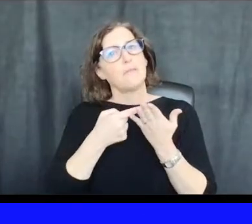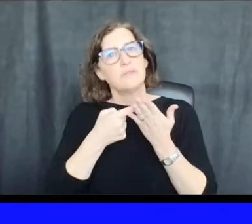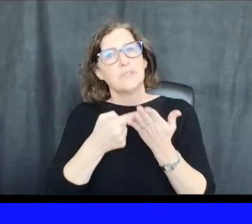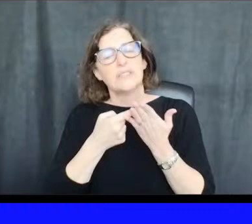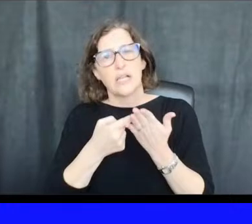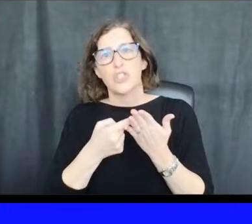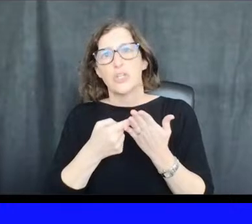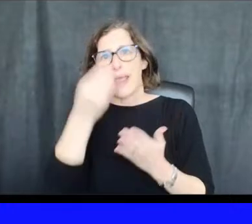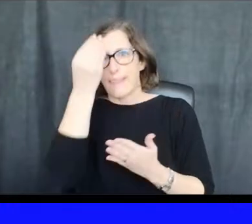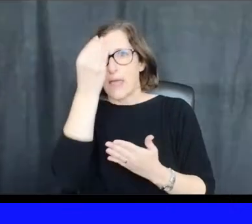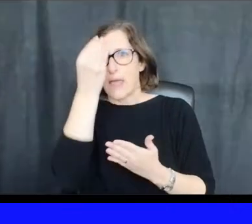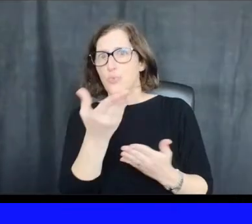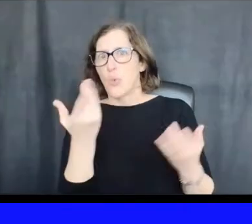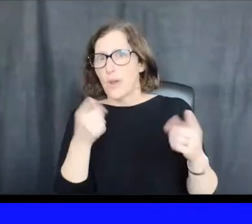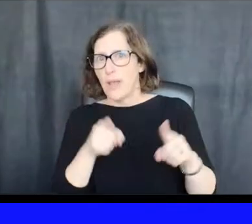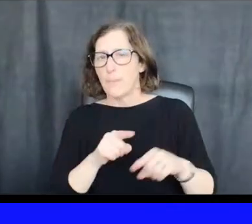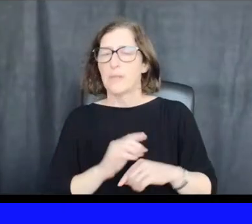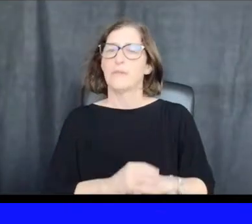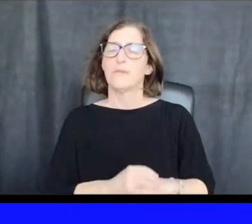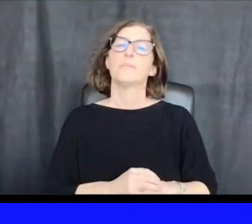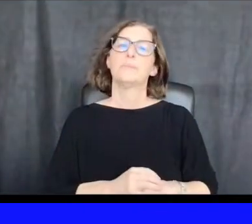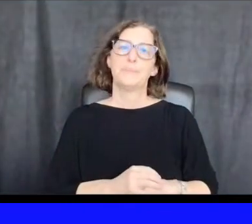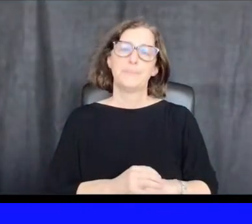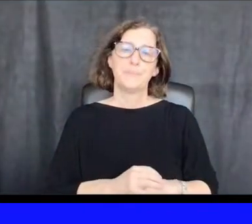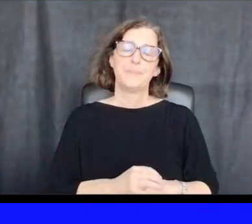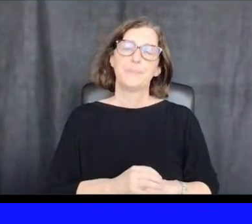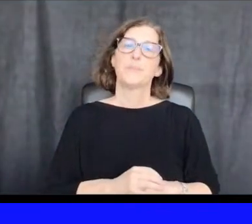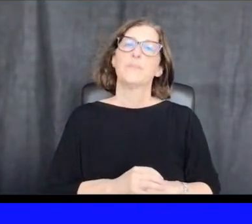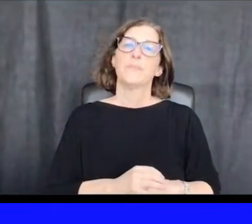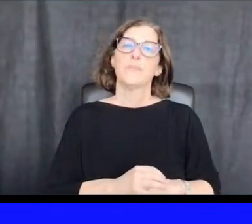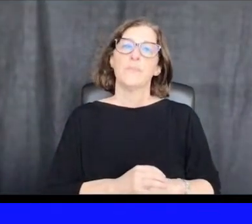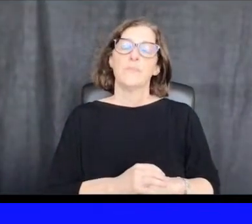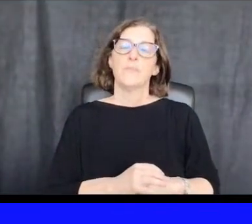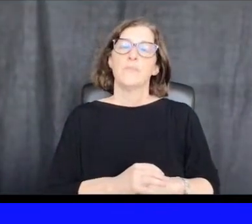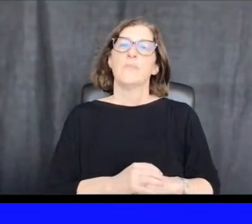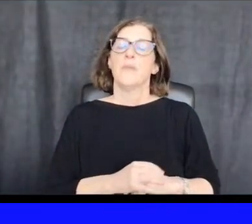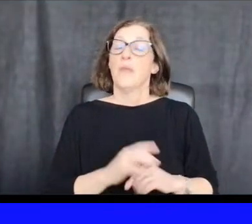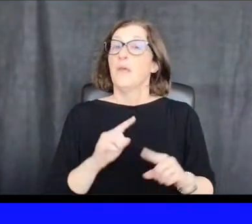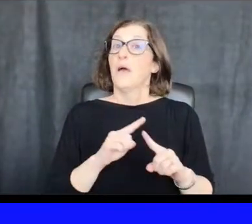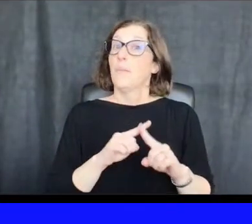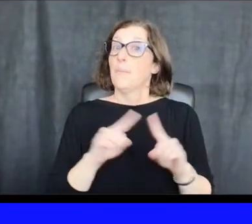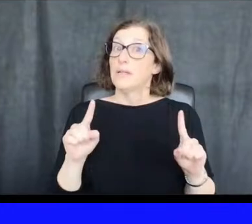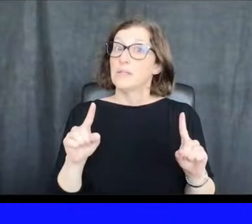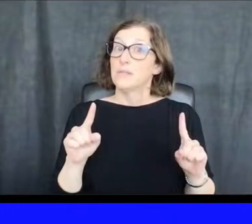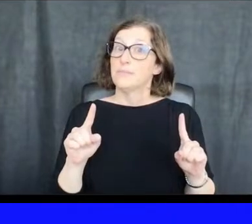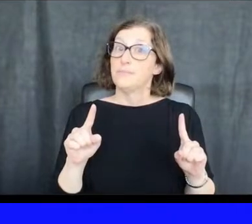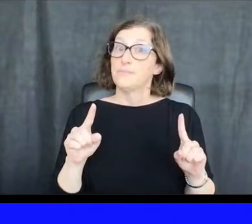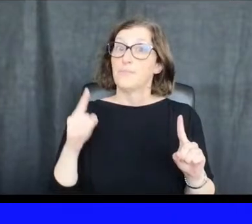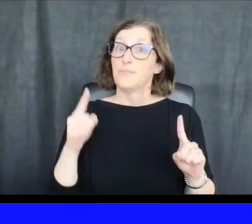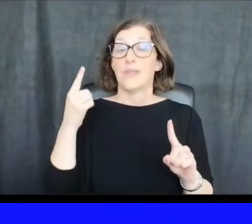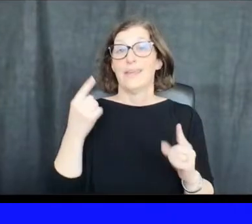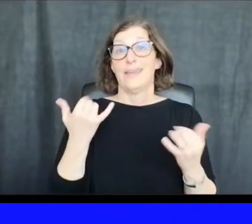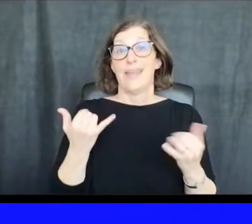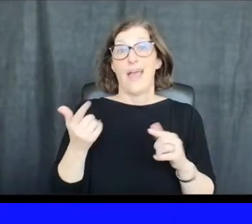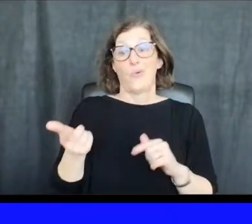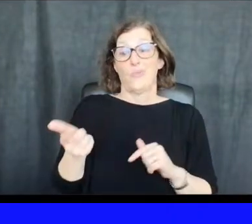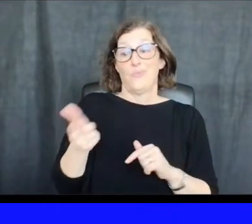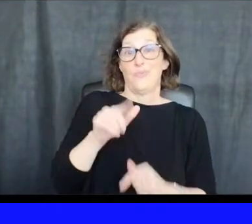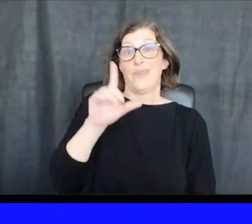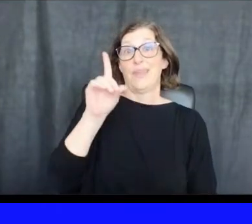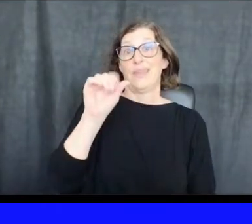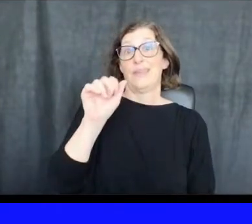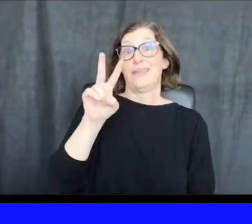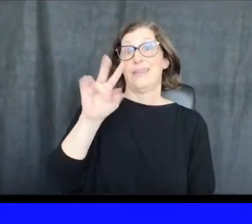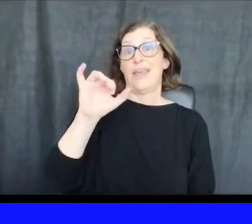the HHC ACO annual membership meeting held on January 28, 2021. Are there any questions or suggested